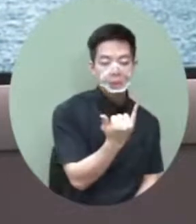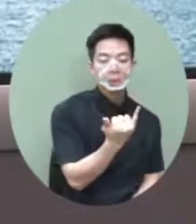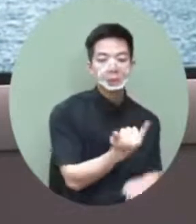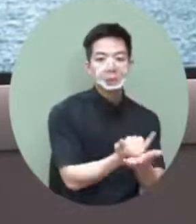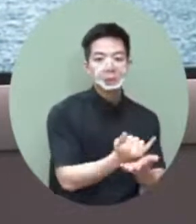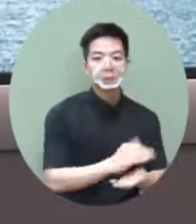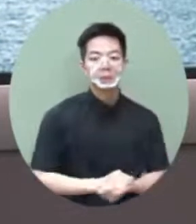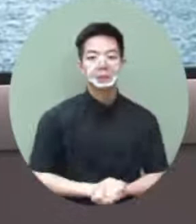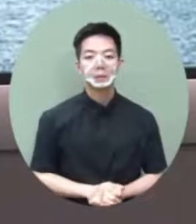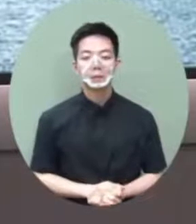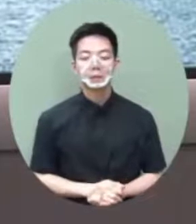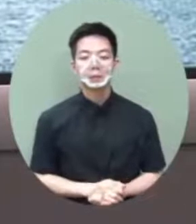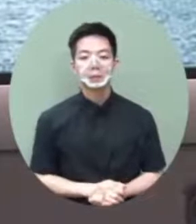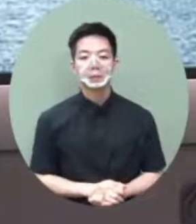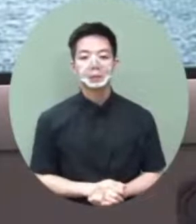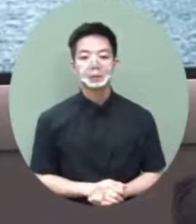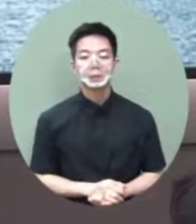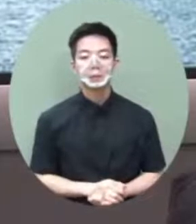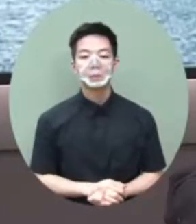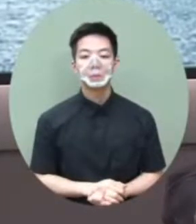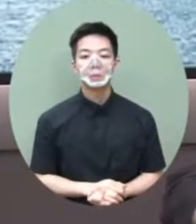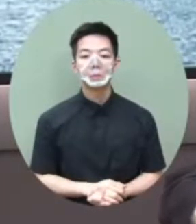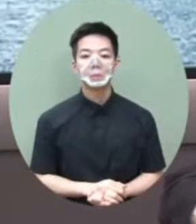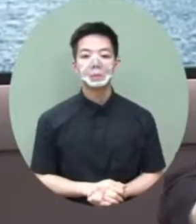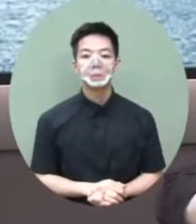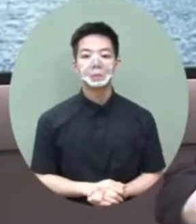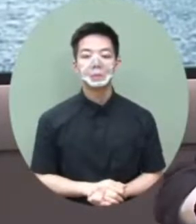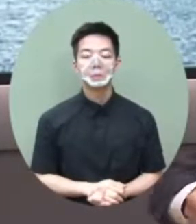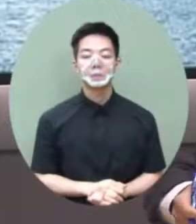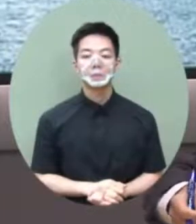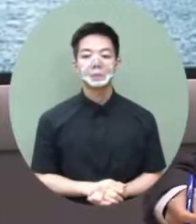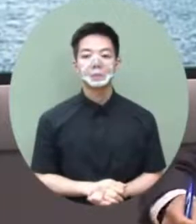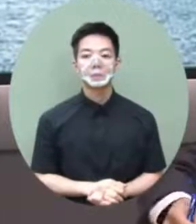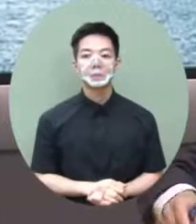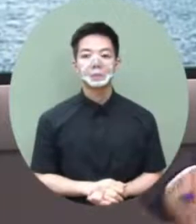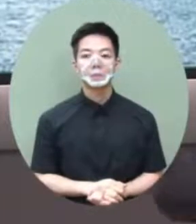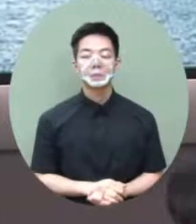65, there were 126.